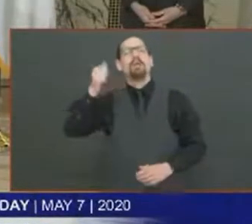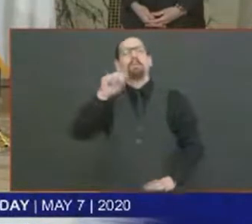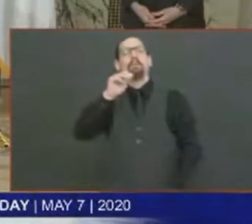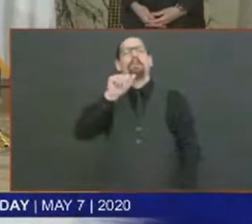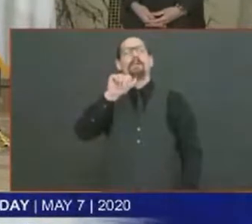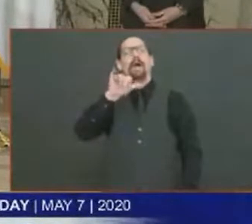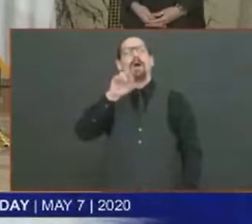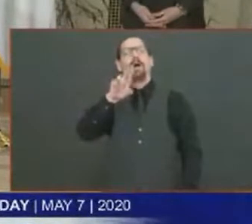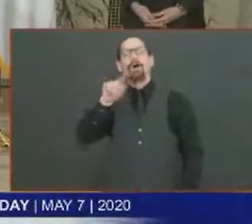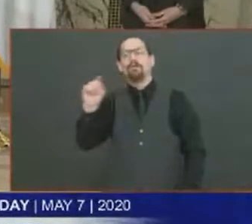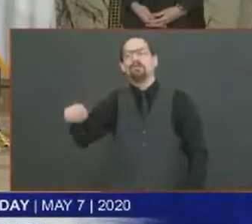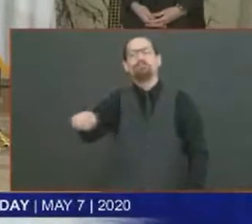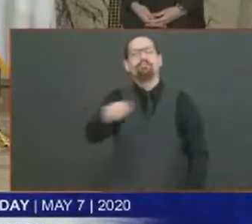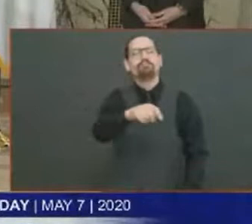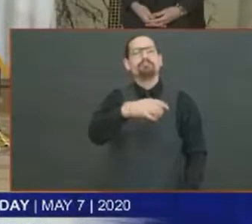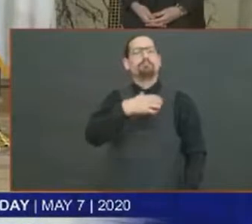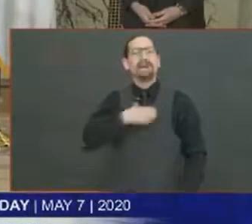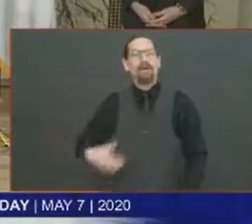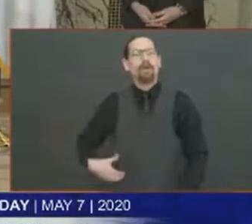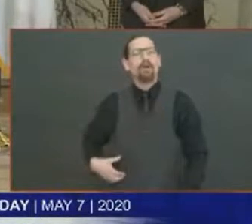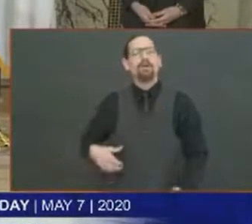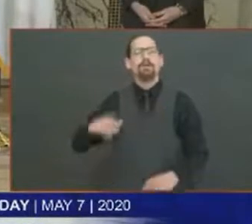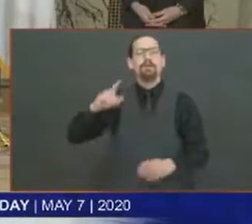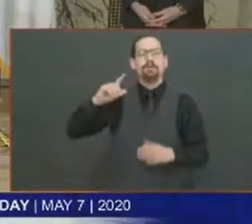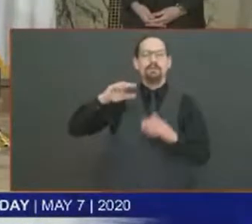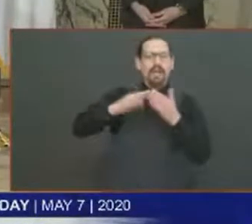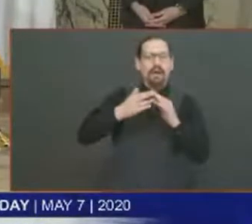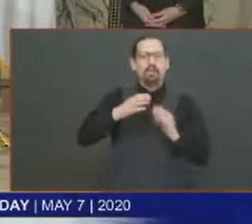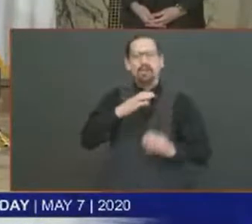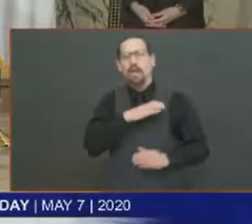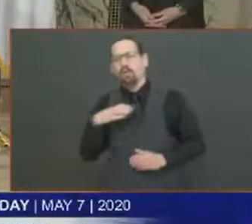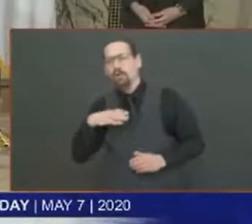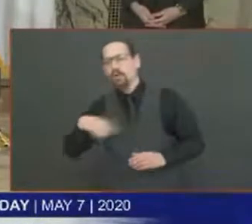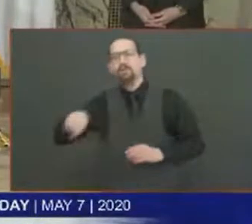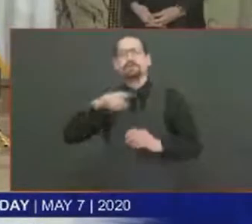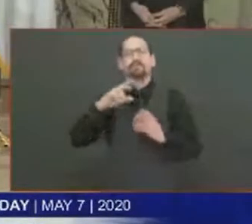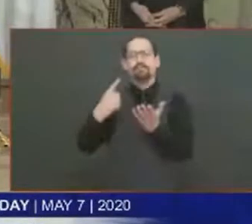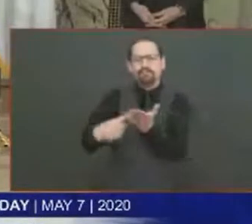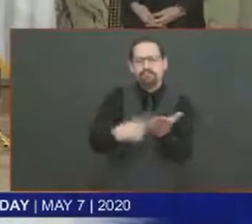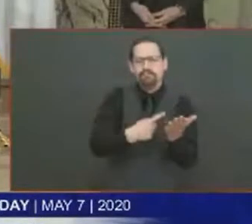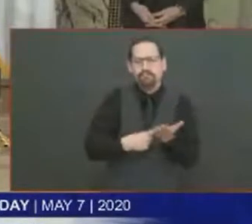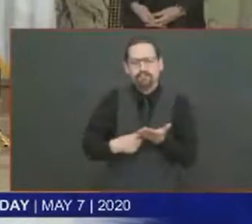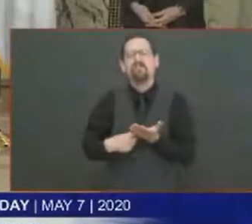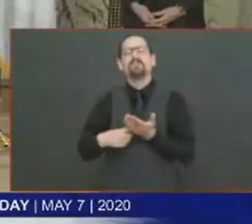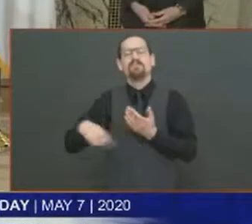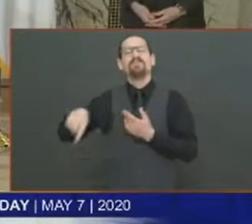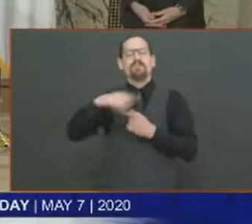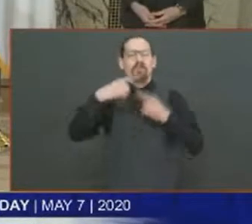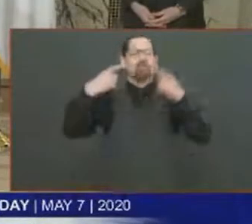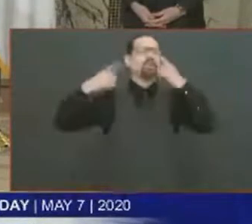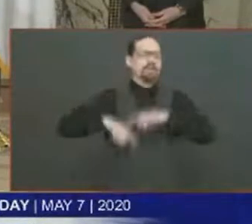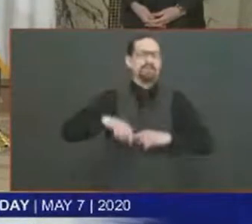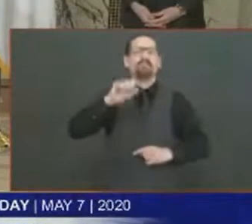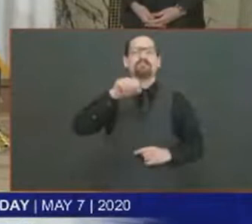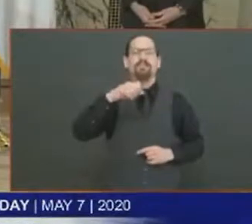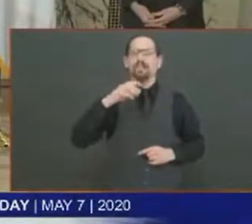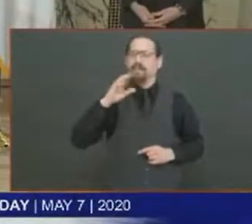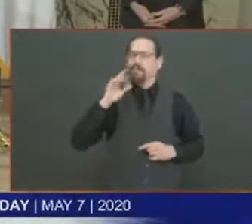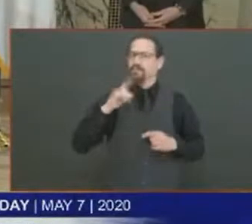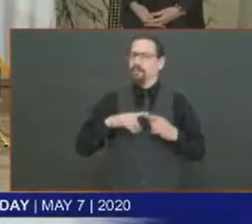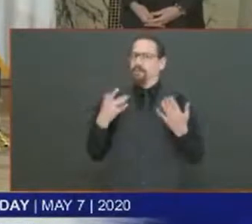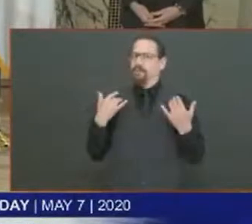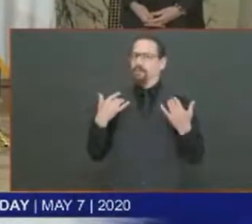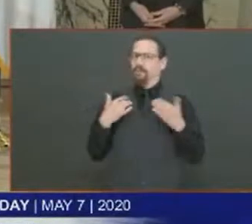worried about social gatherings, and it's a challenge for them to enforce limited social